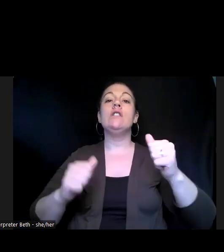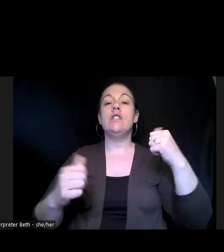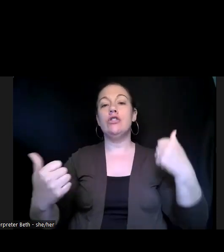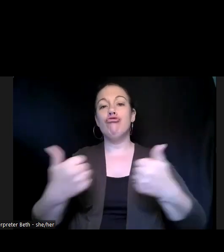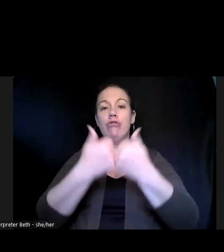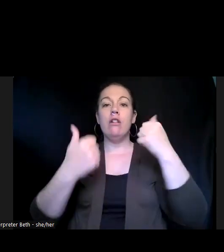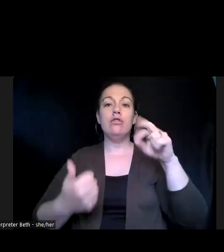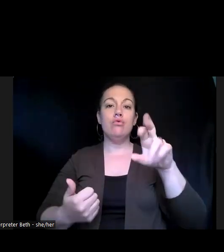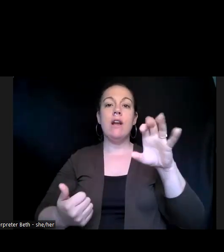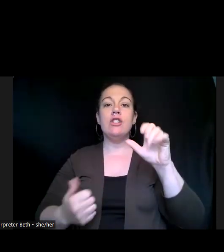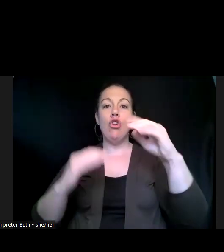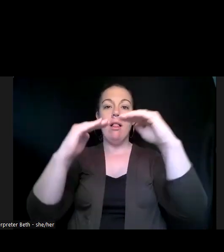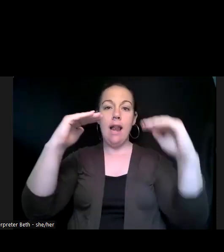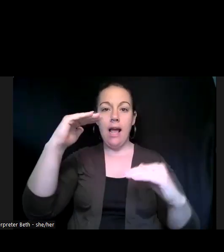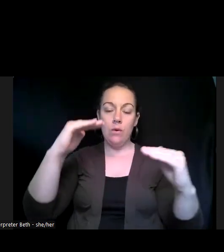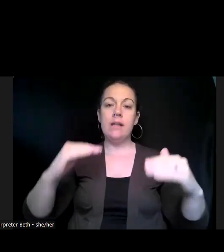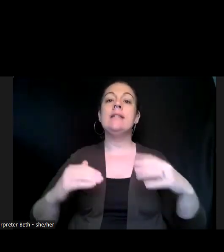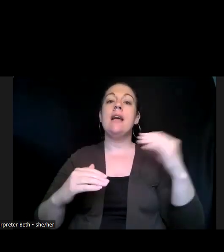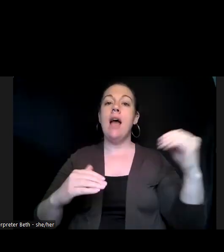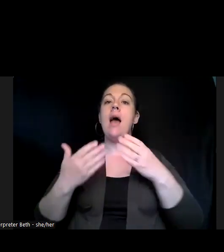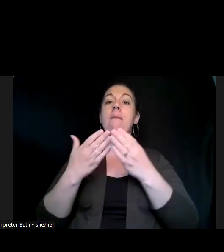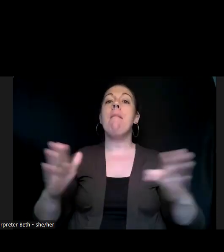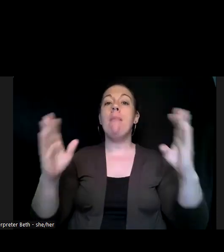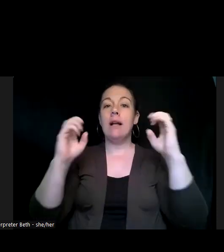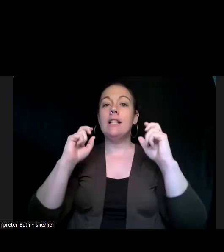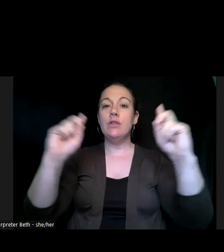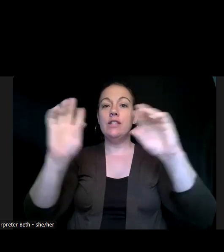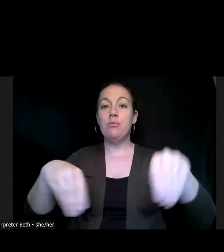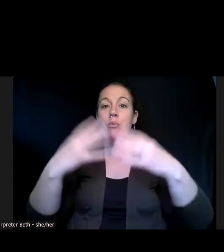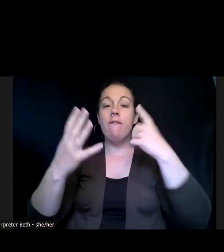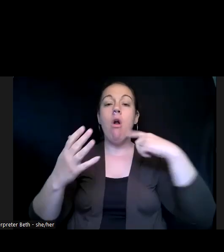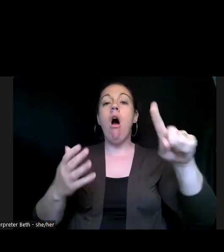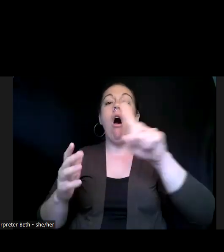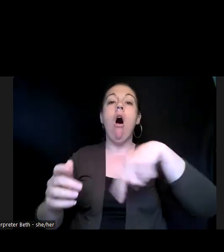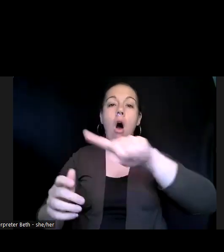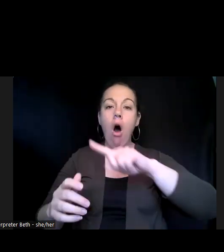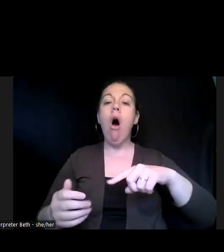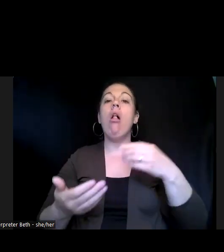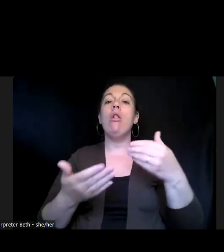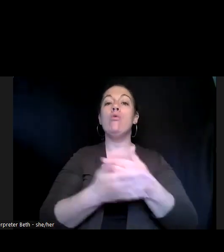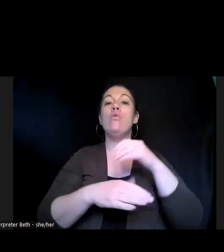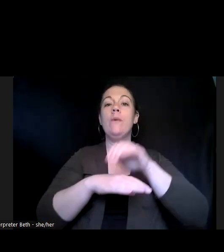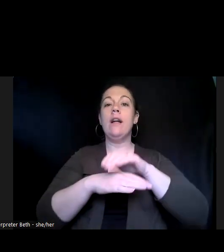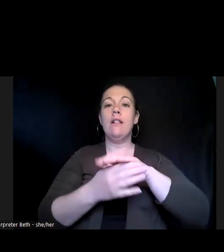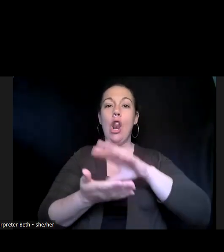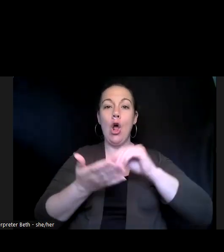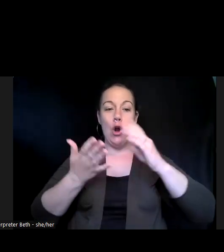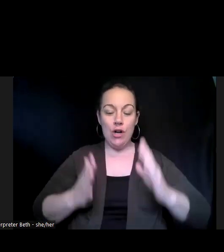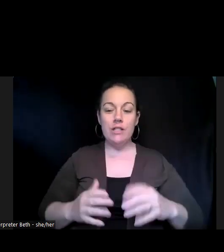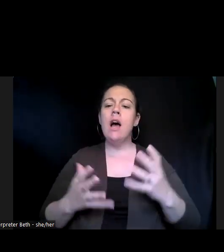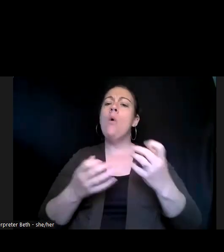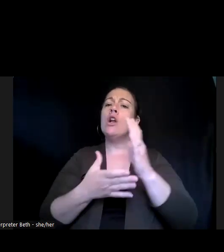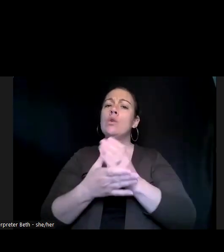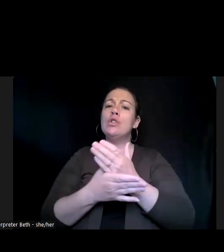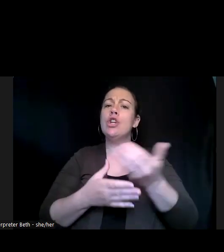excellent student-centered public education for all New England learners. But before we get to today's conversation, I just want to share a couple